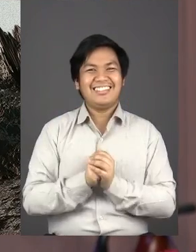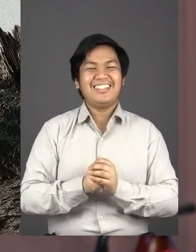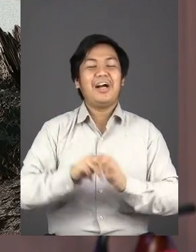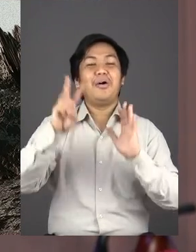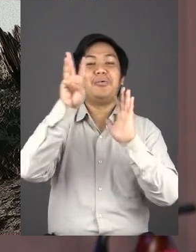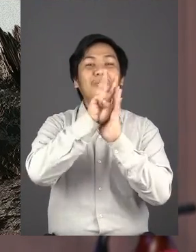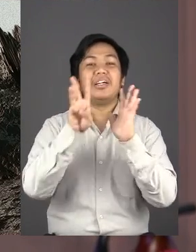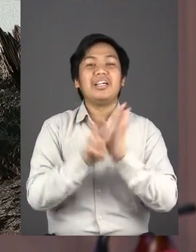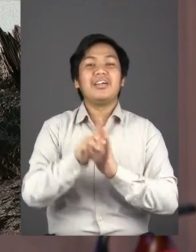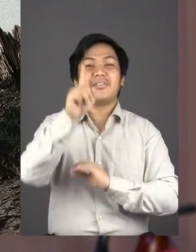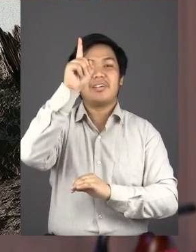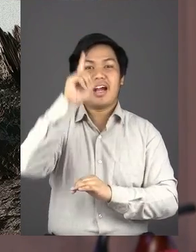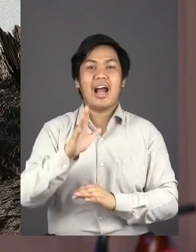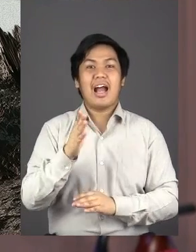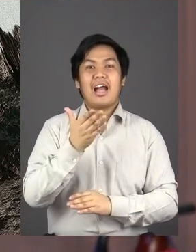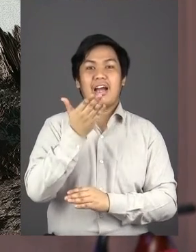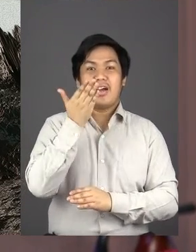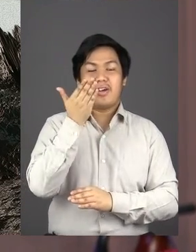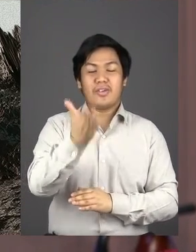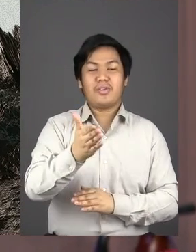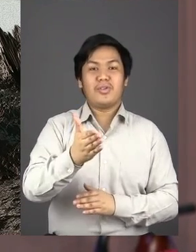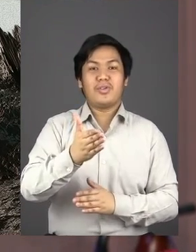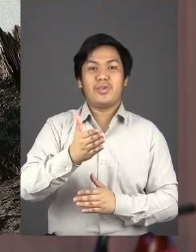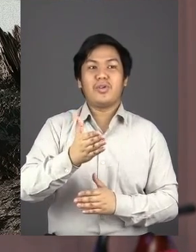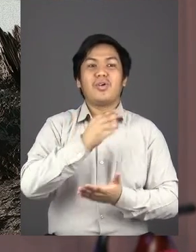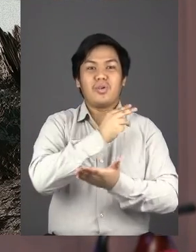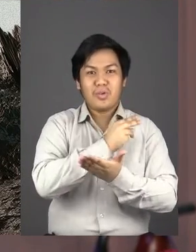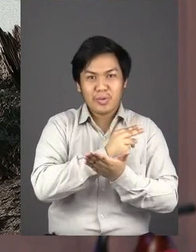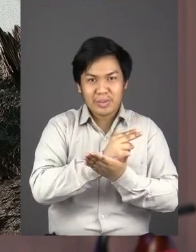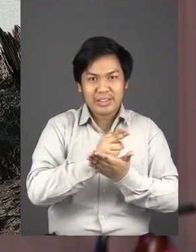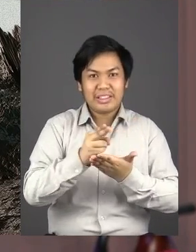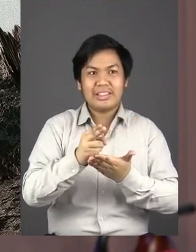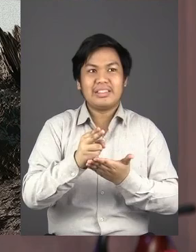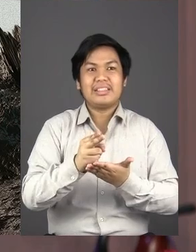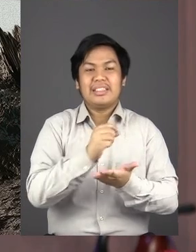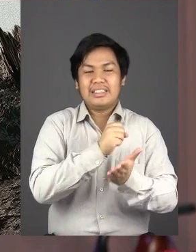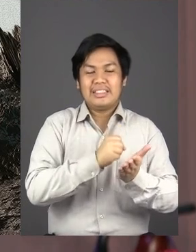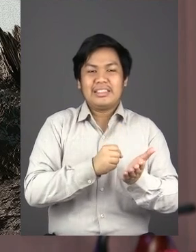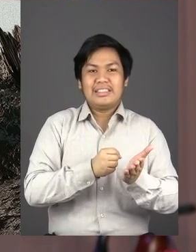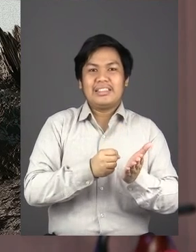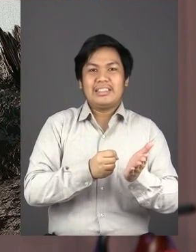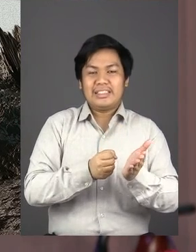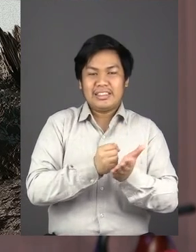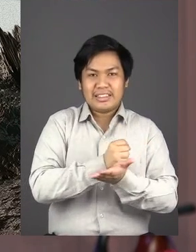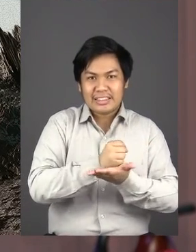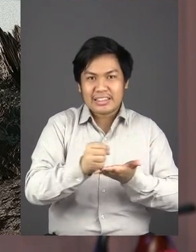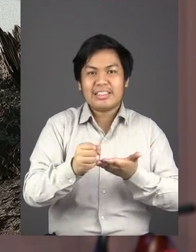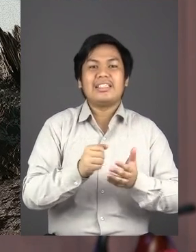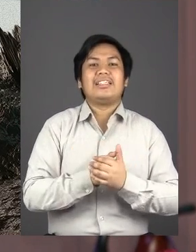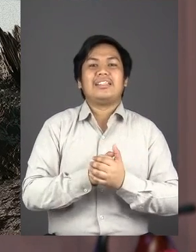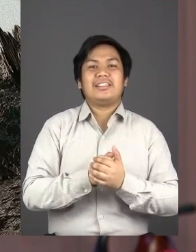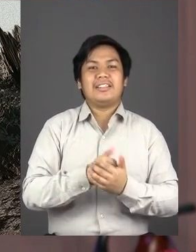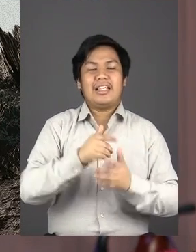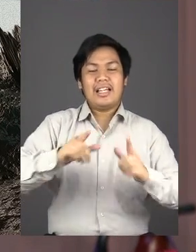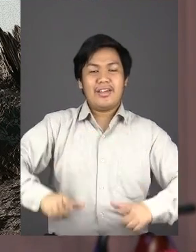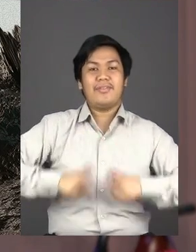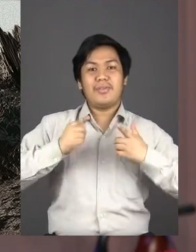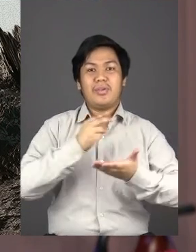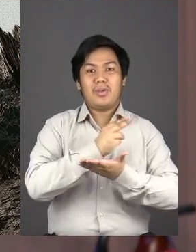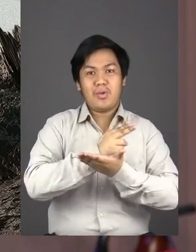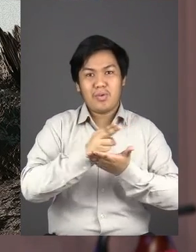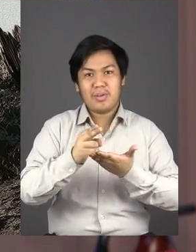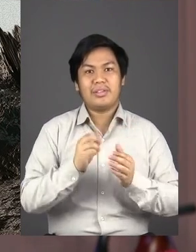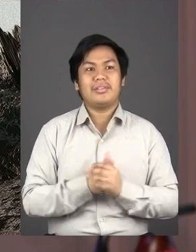will of God. Ano? Your sanctification. Yung mamuhay kayo ng may kabanalan. Ano